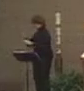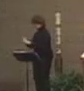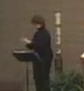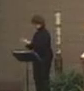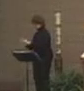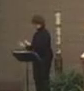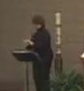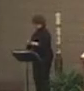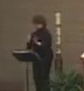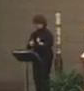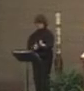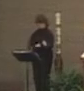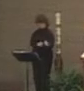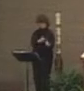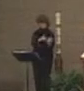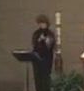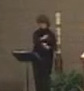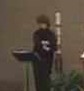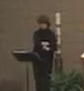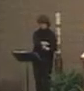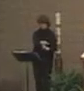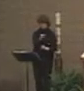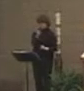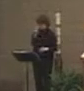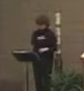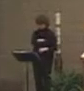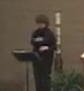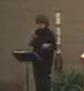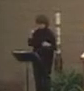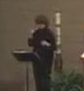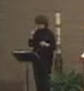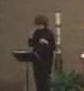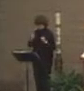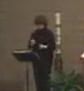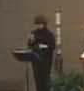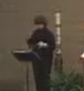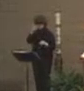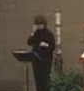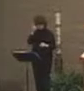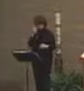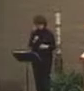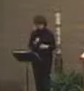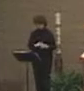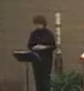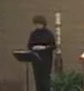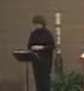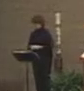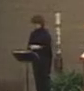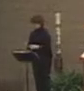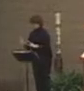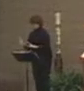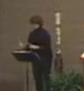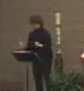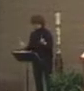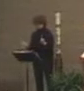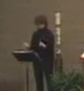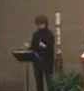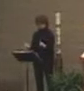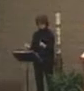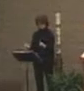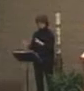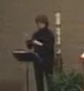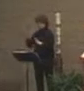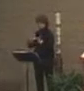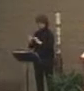the one you want to now follow. So they do, at a distance. Imagine the scene. They're walking along, Jesus in front. Jesus